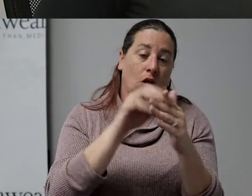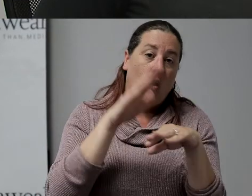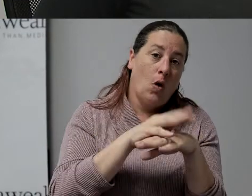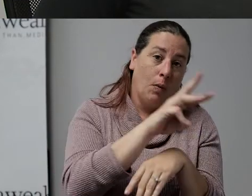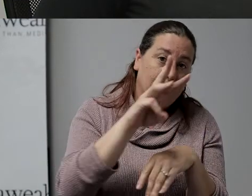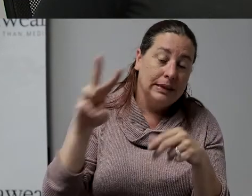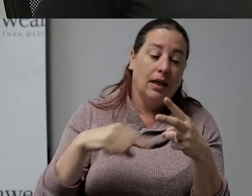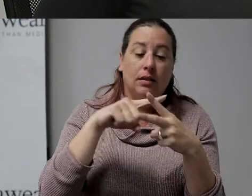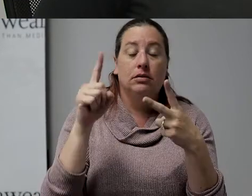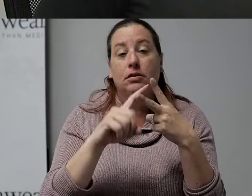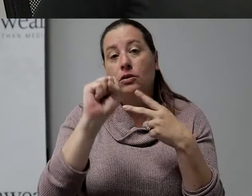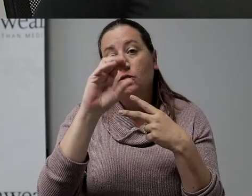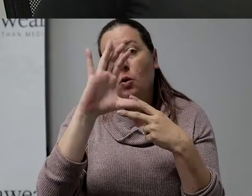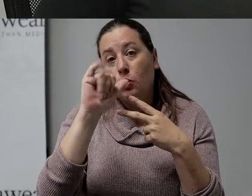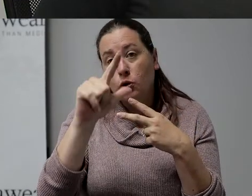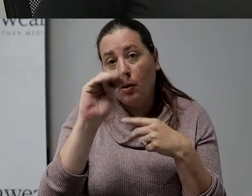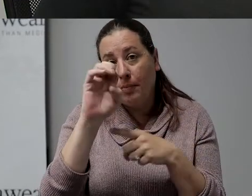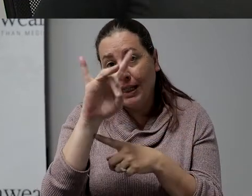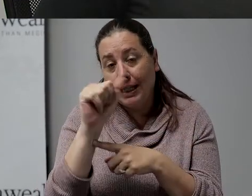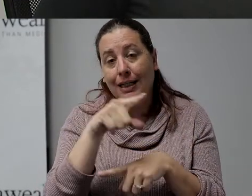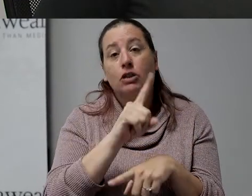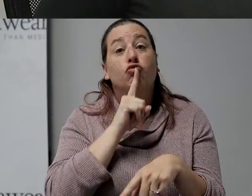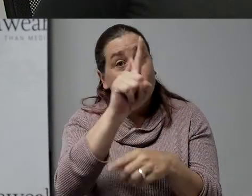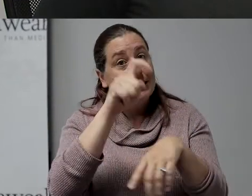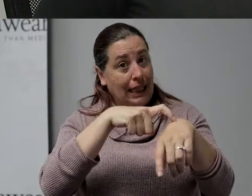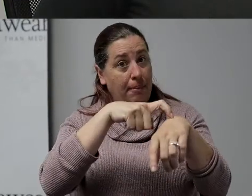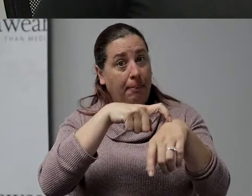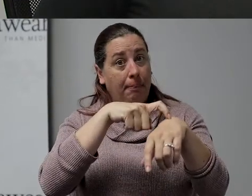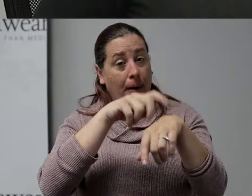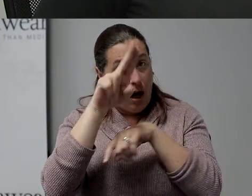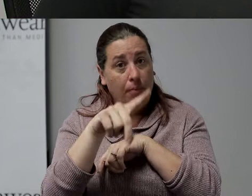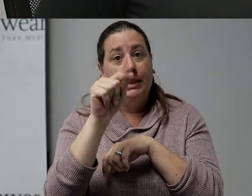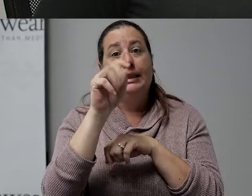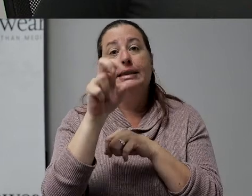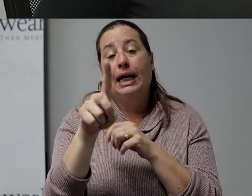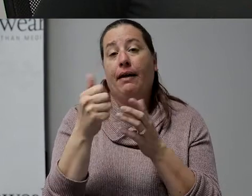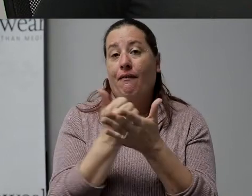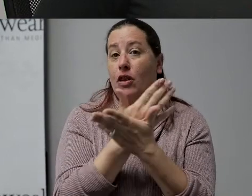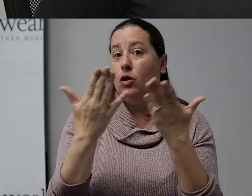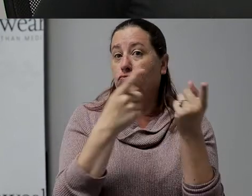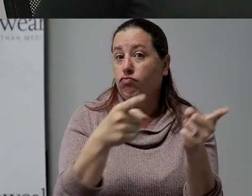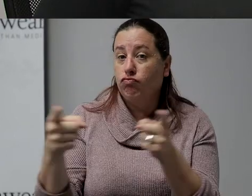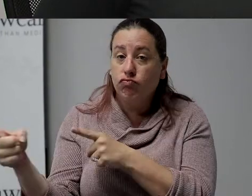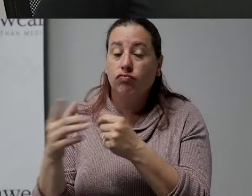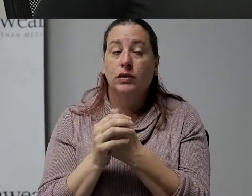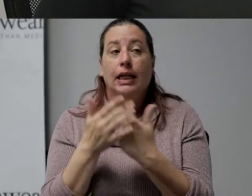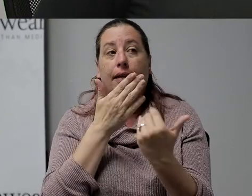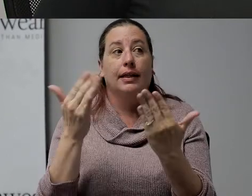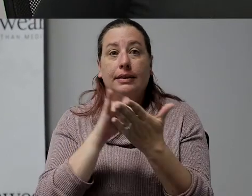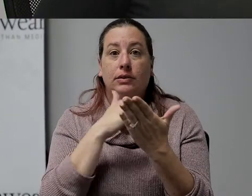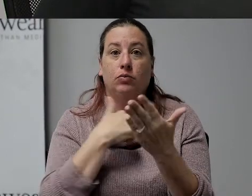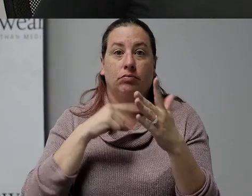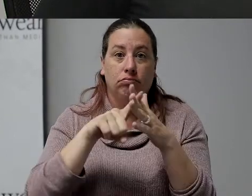and it's a real-time update of things that are going on. new things that we've implemented, again, to keep